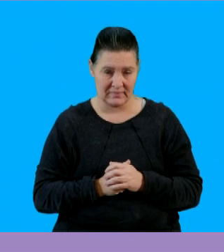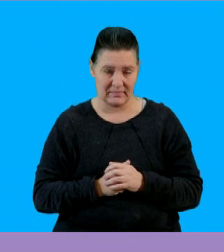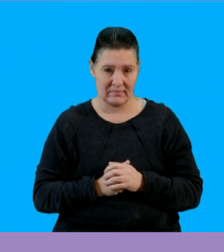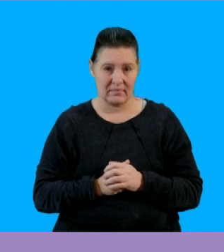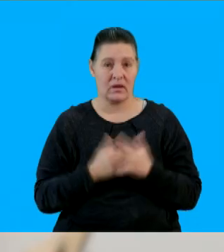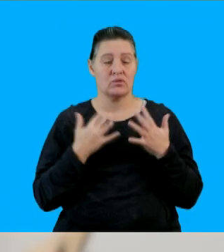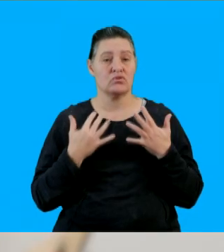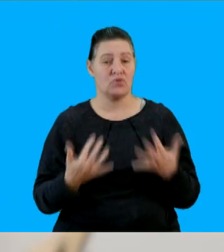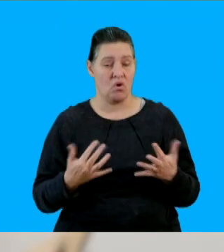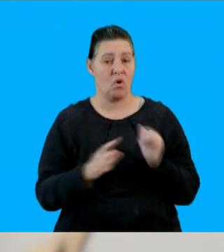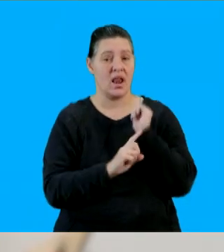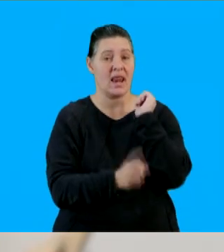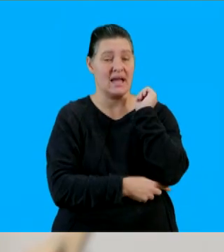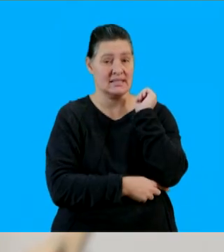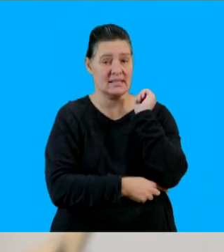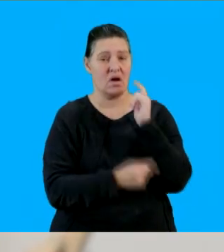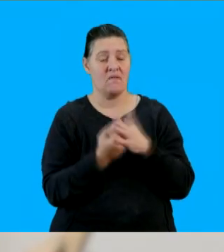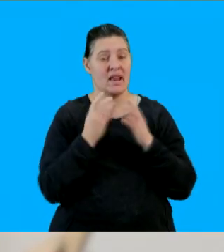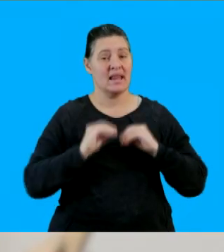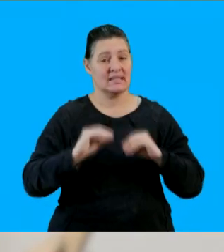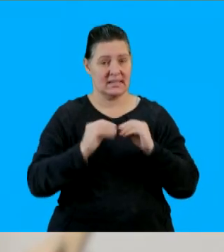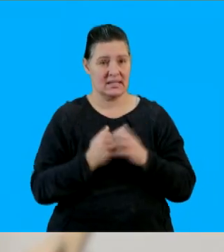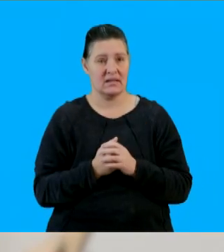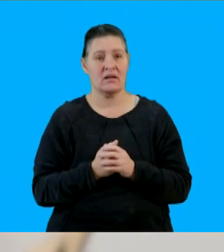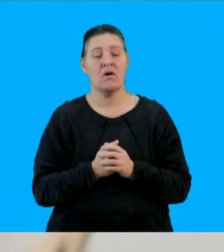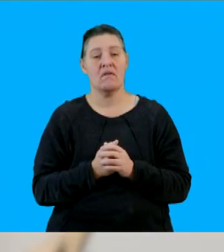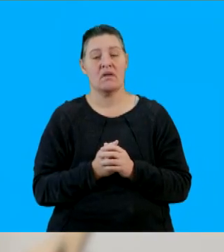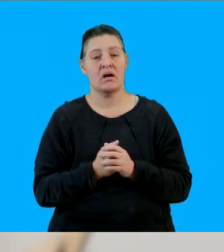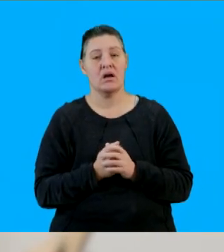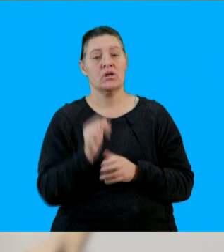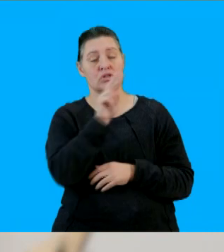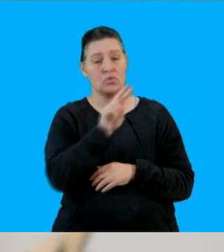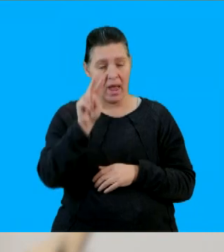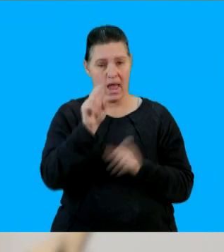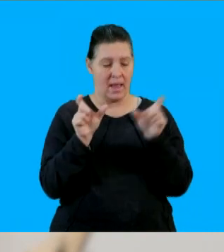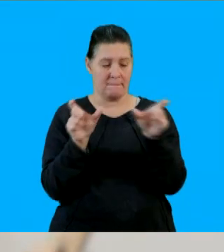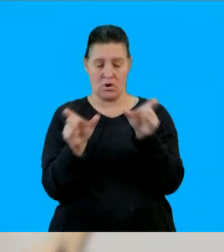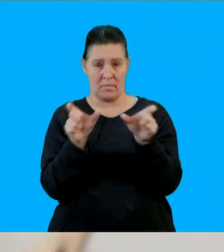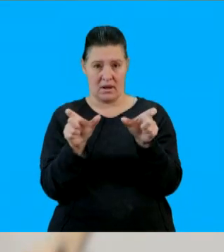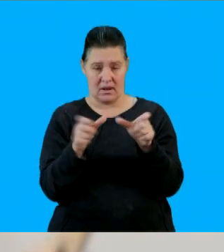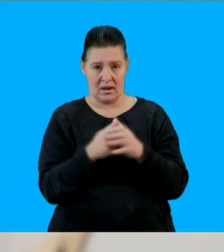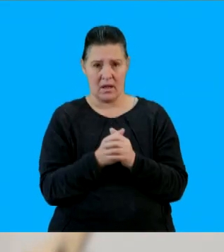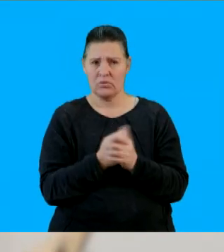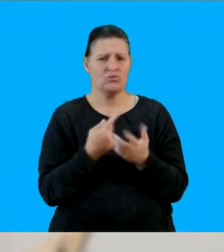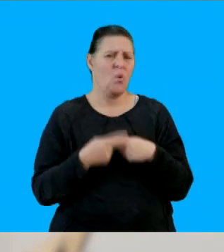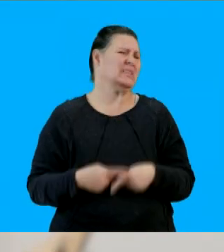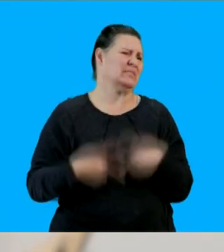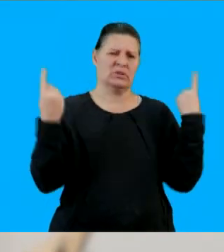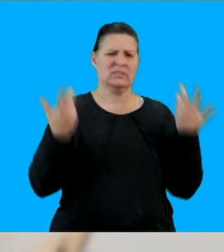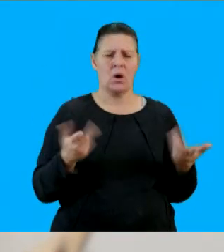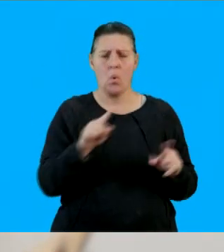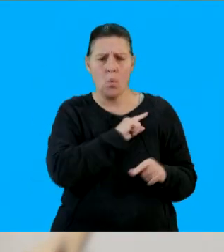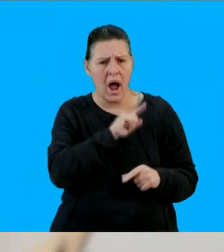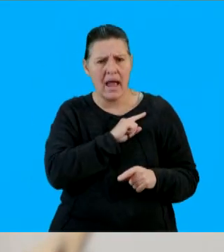108. So the last part of our lesson is the squaring of binomials. Now it's not